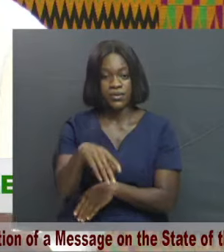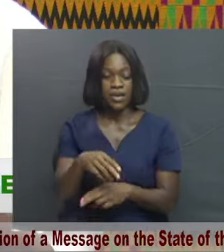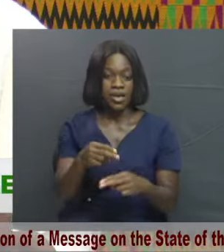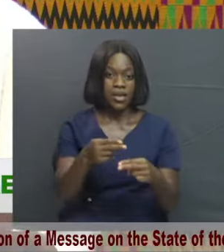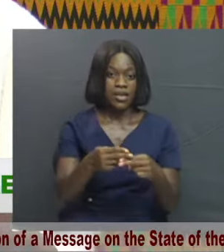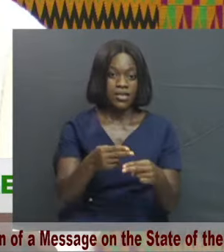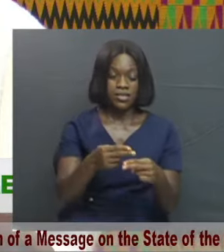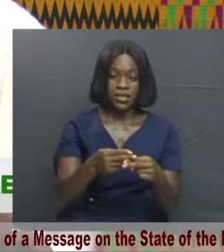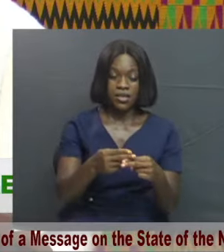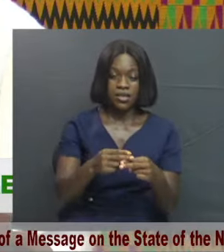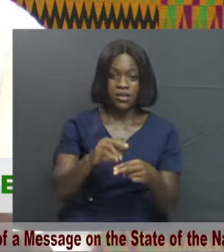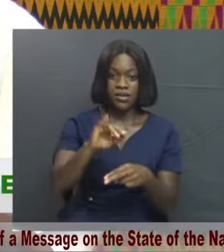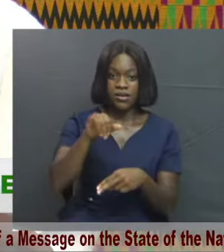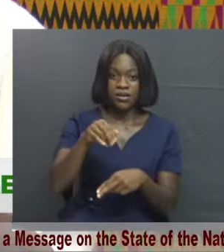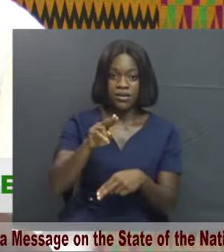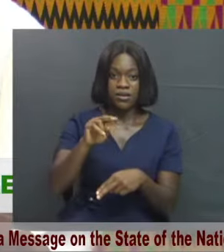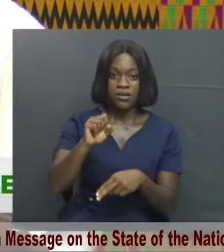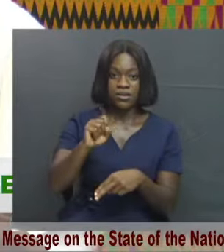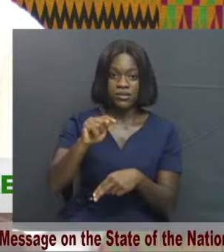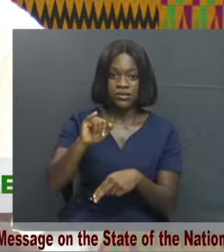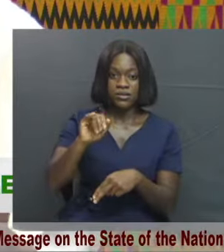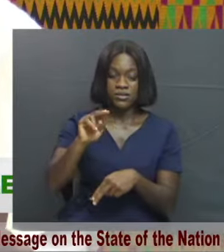Mr Justin